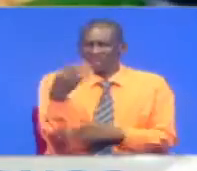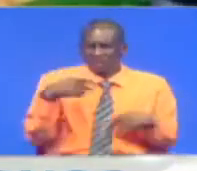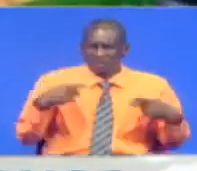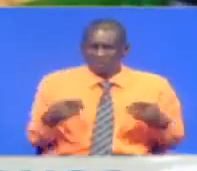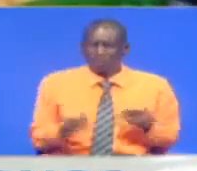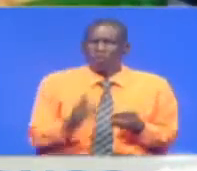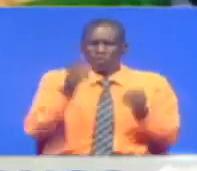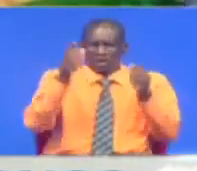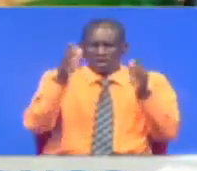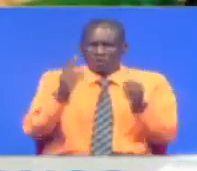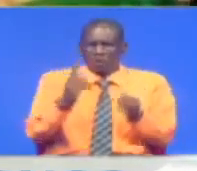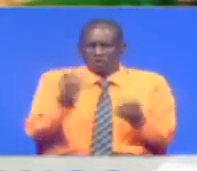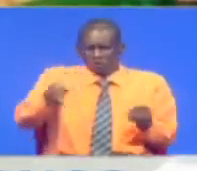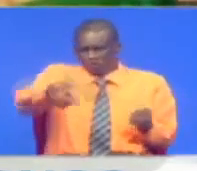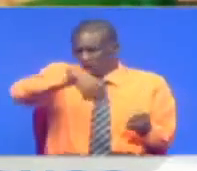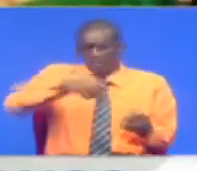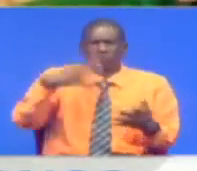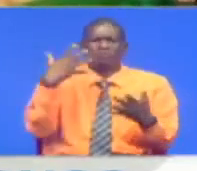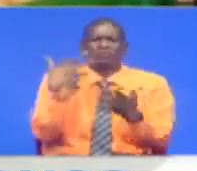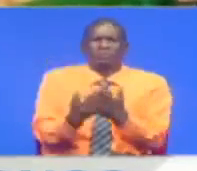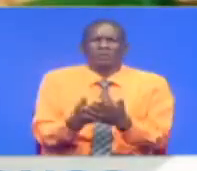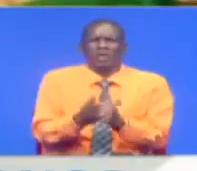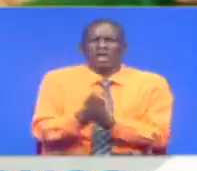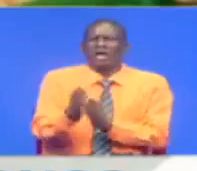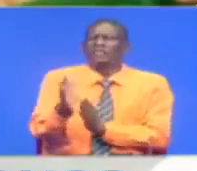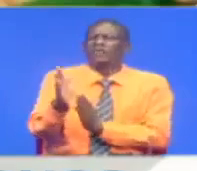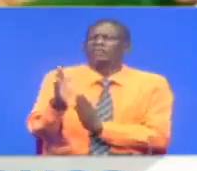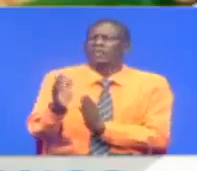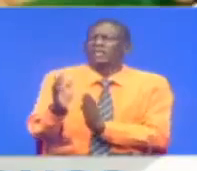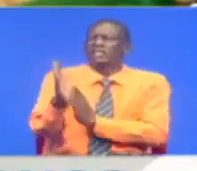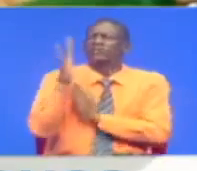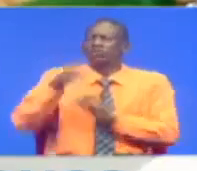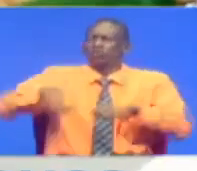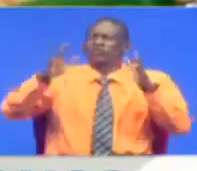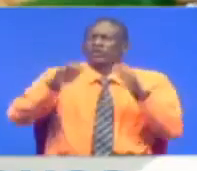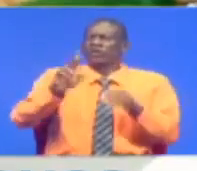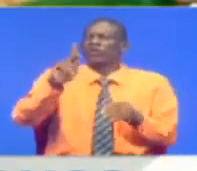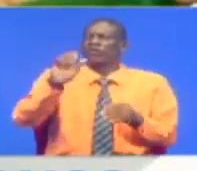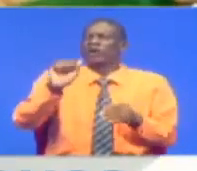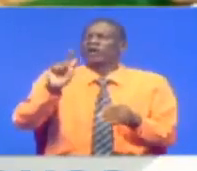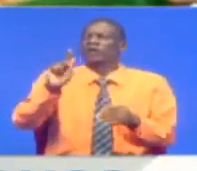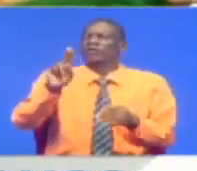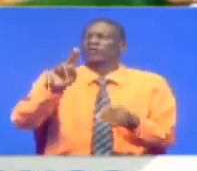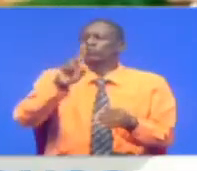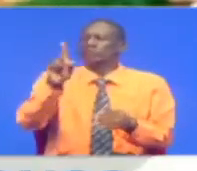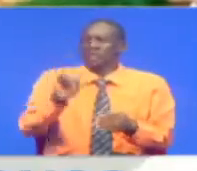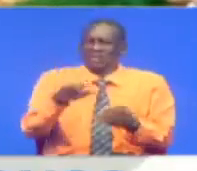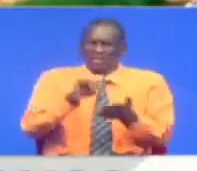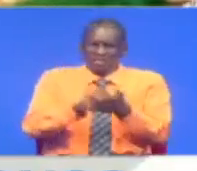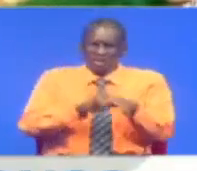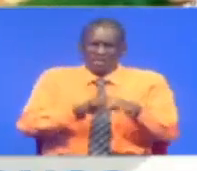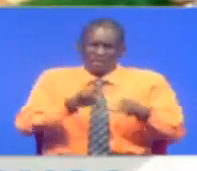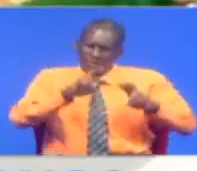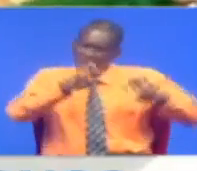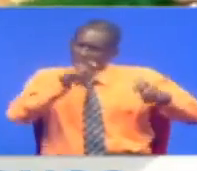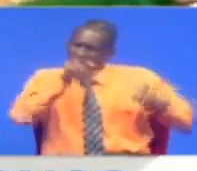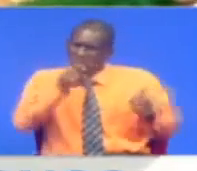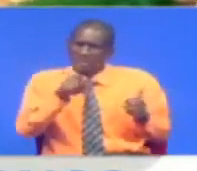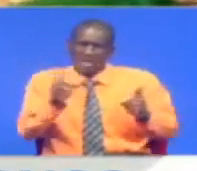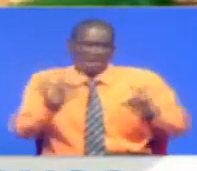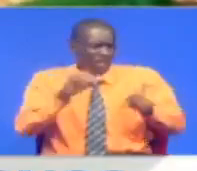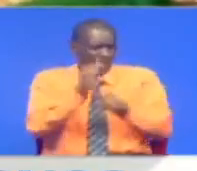Na moja wetu alikama na wasimani wakakusi. Wakati hiyo nikasuguria hata sikufanya